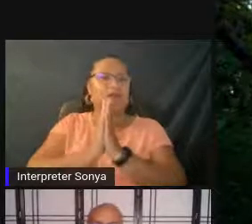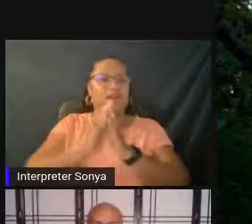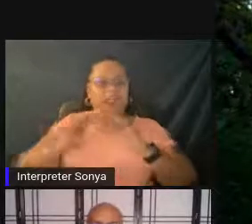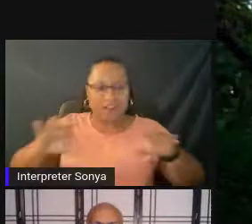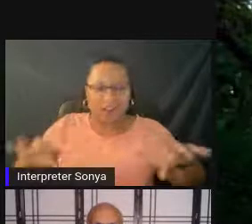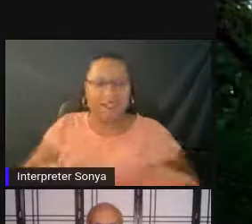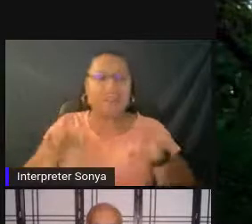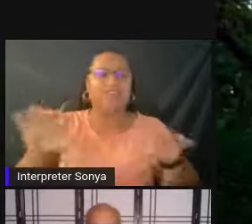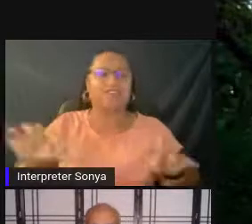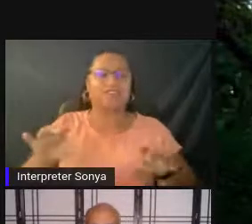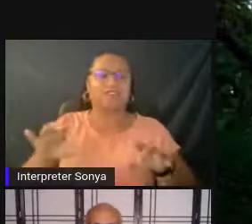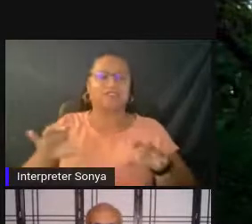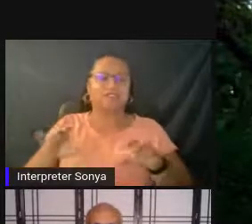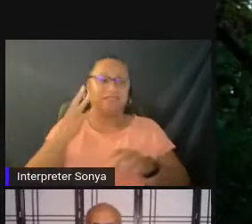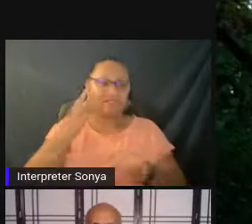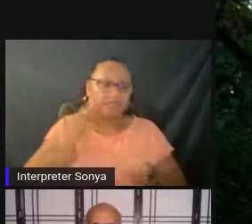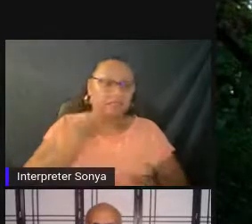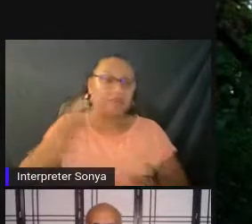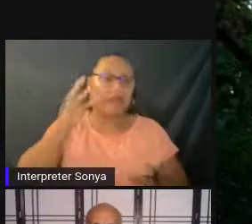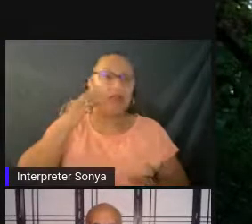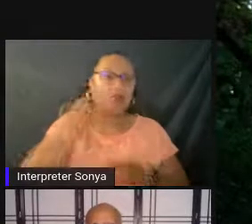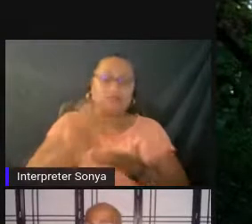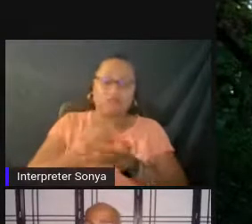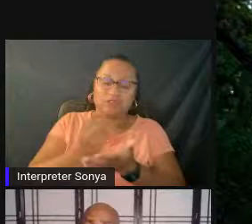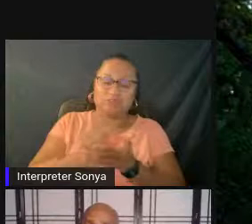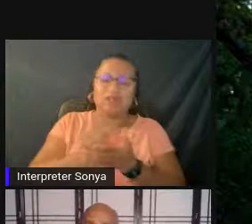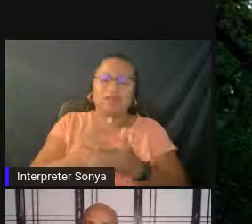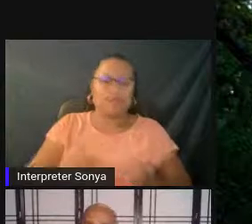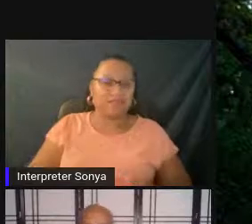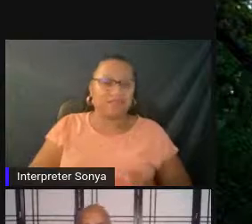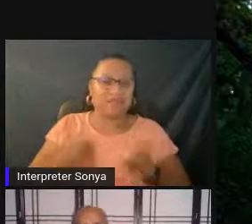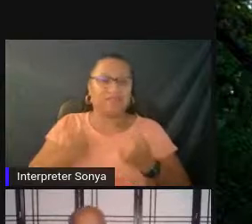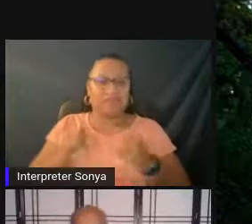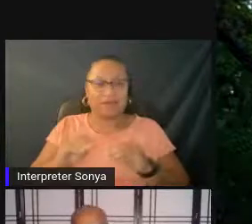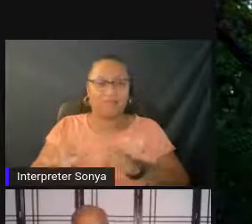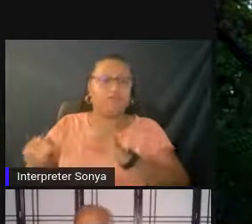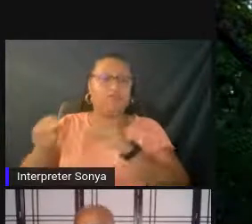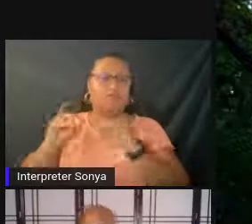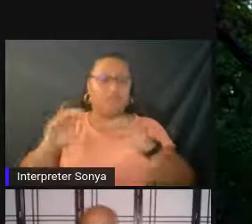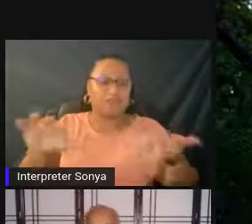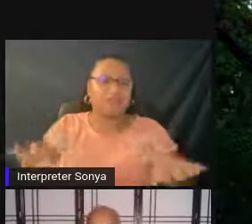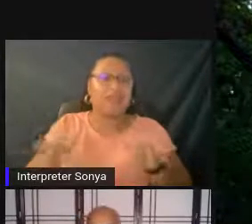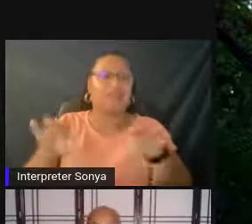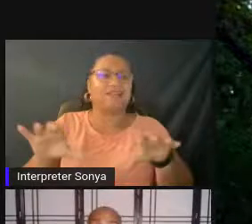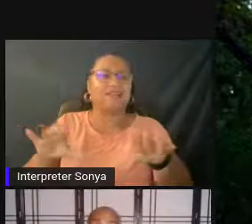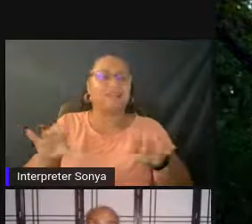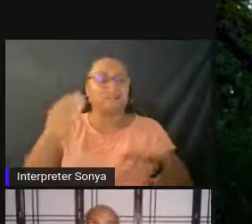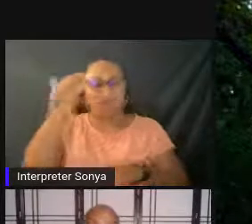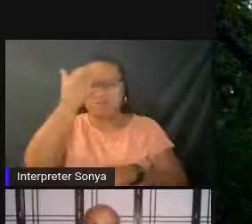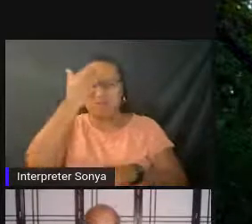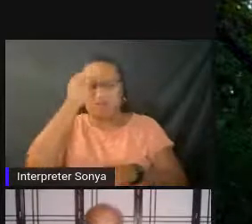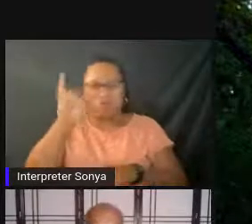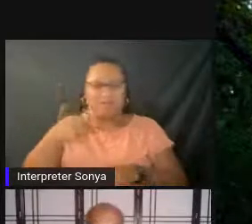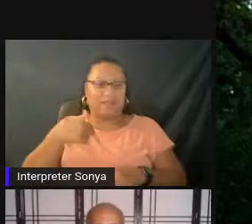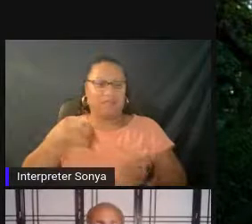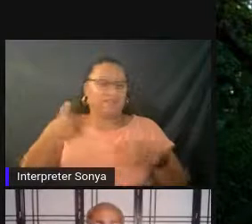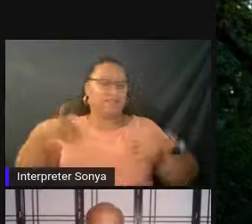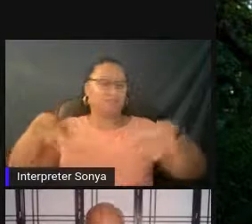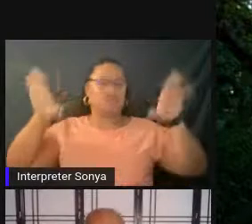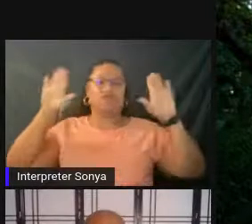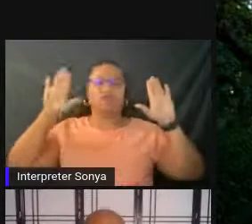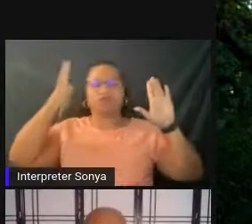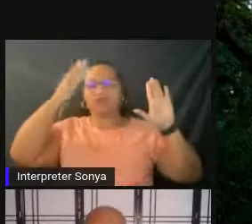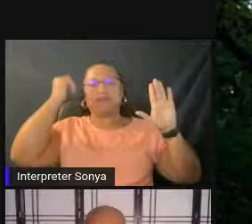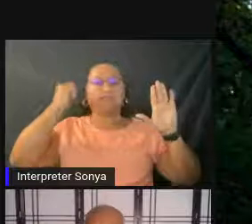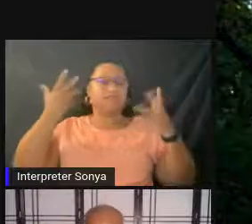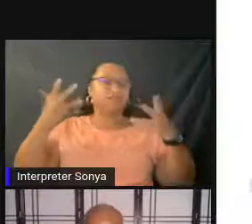experiential treatment, living, moving, and having its being. And the law says yes. And knowing that, I surrendered because it's already done. And